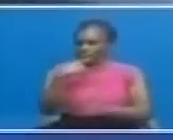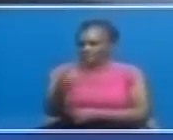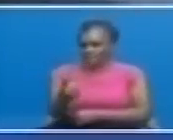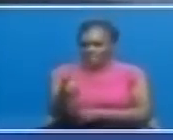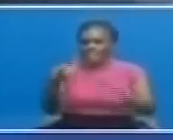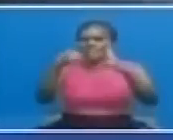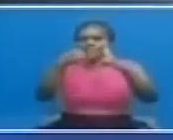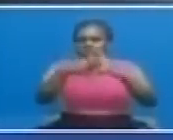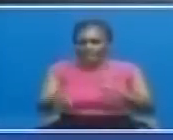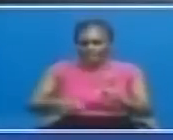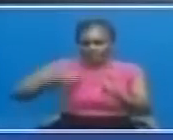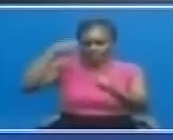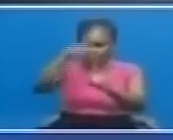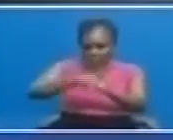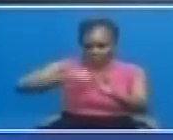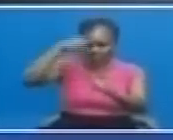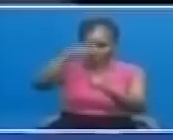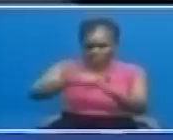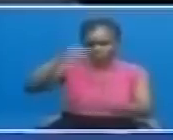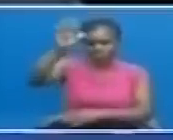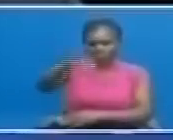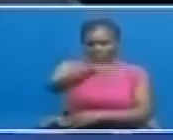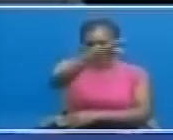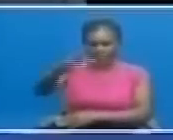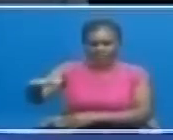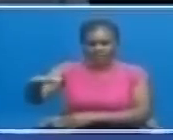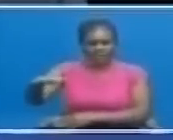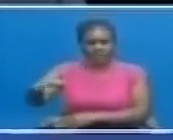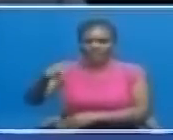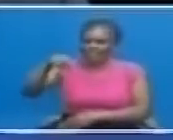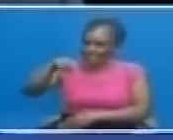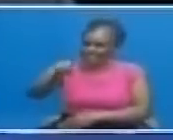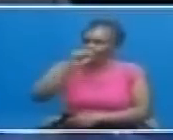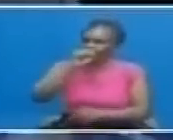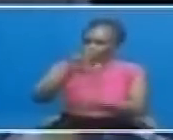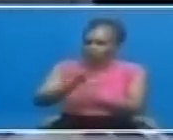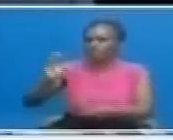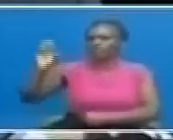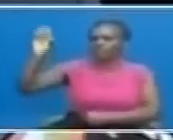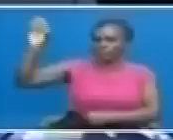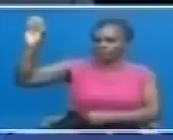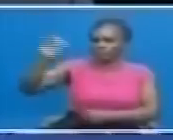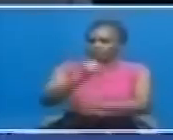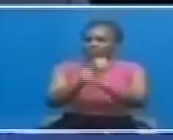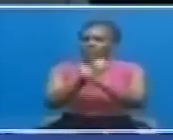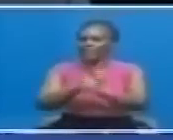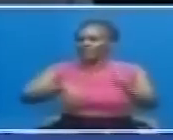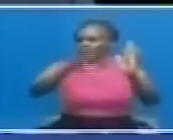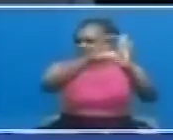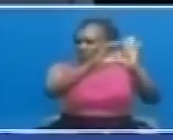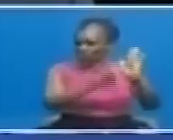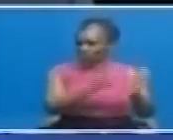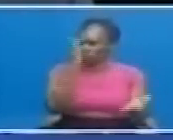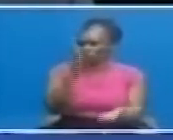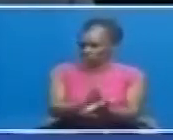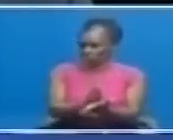has begun lobbying members of the National Assembly. They took an oath to defend, protect and uphold the Constitution.